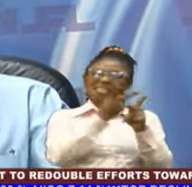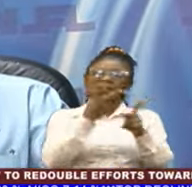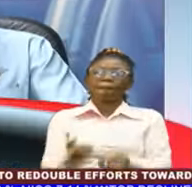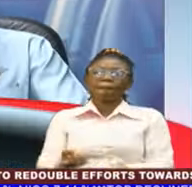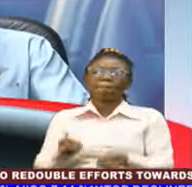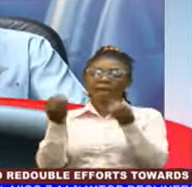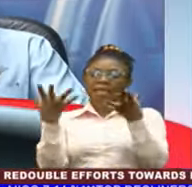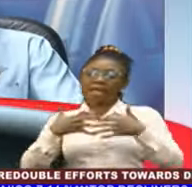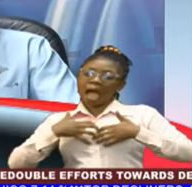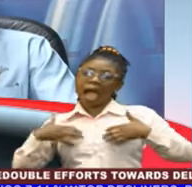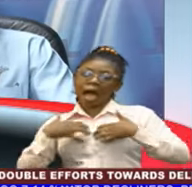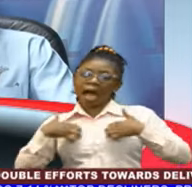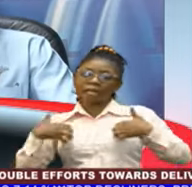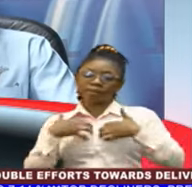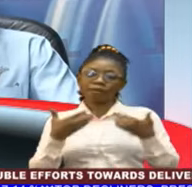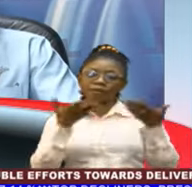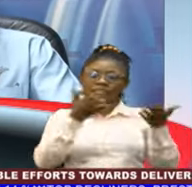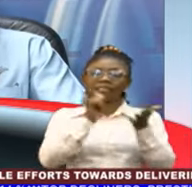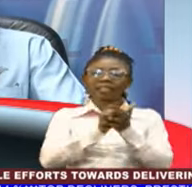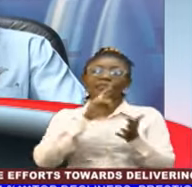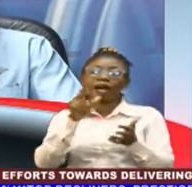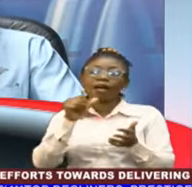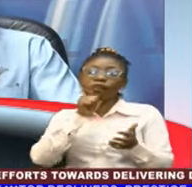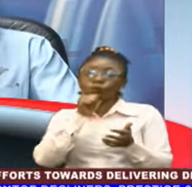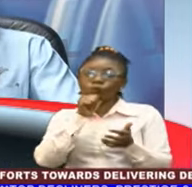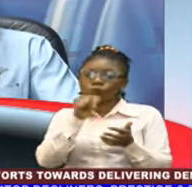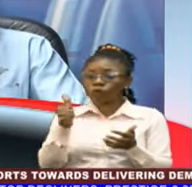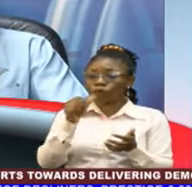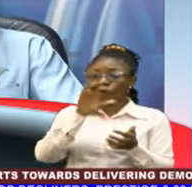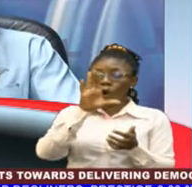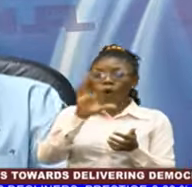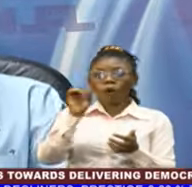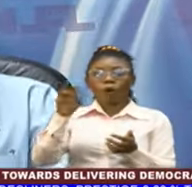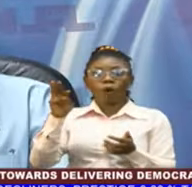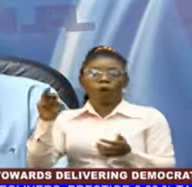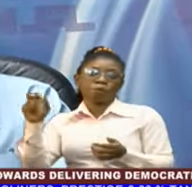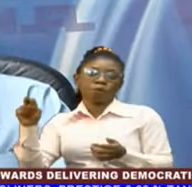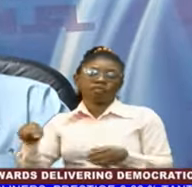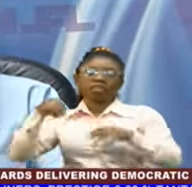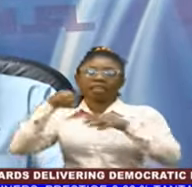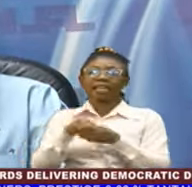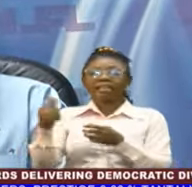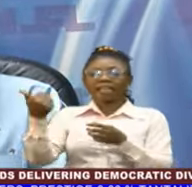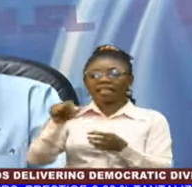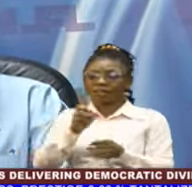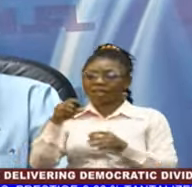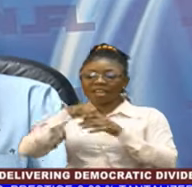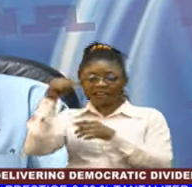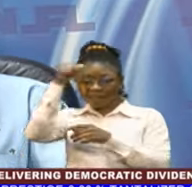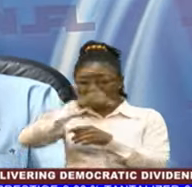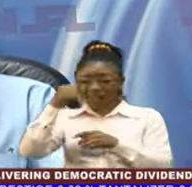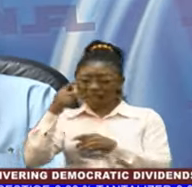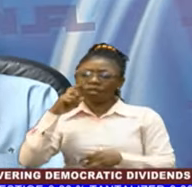species that are not common anywhere in Africa and in the world, we discover that due